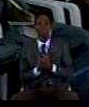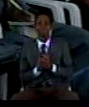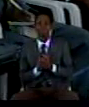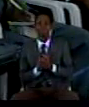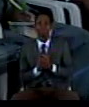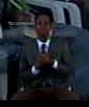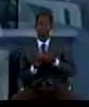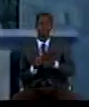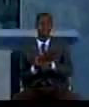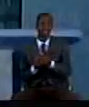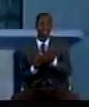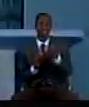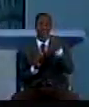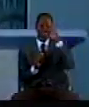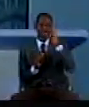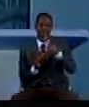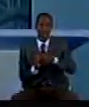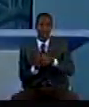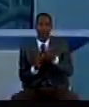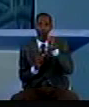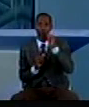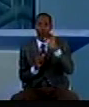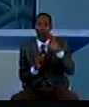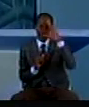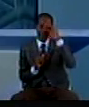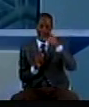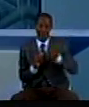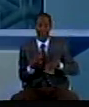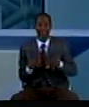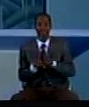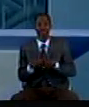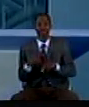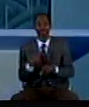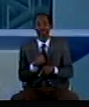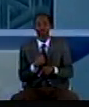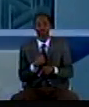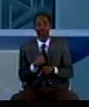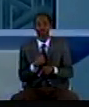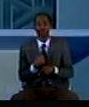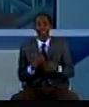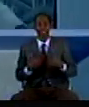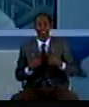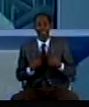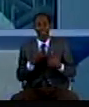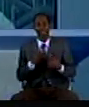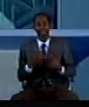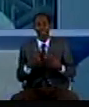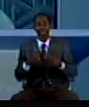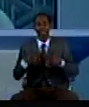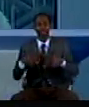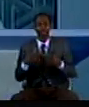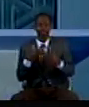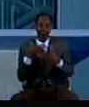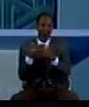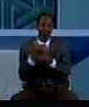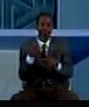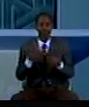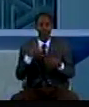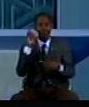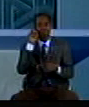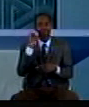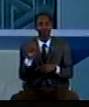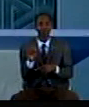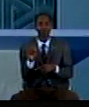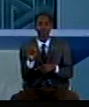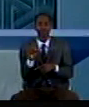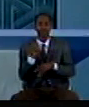Any man, any woman, a small boy like me, haven't come close to his ministry, my